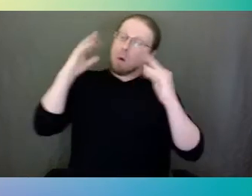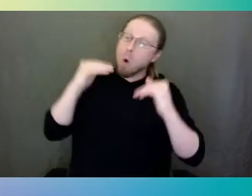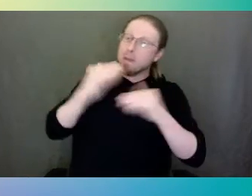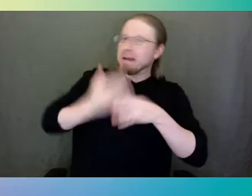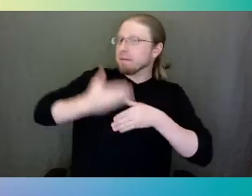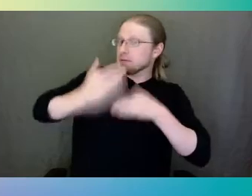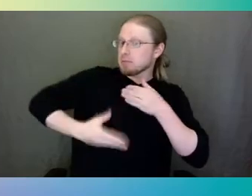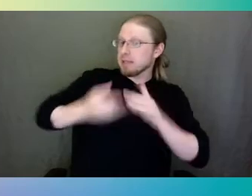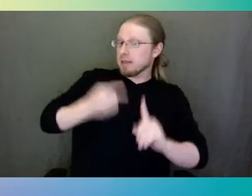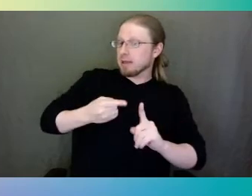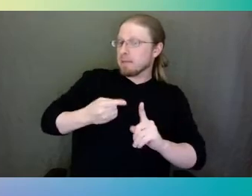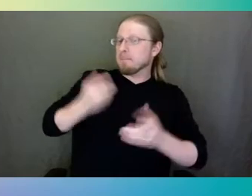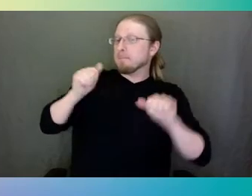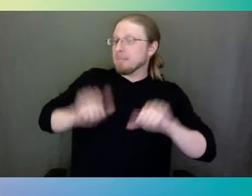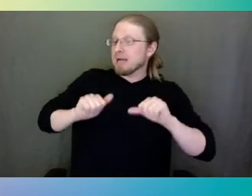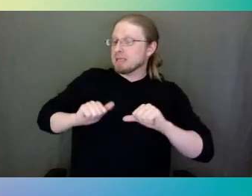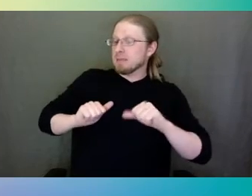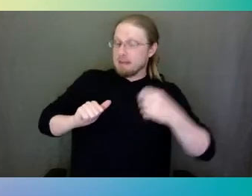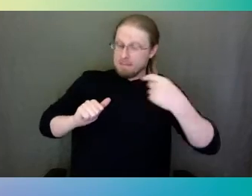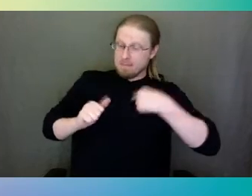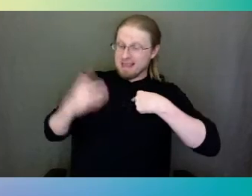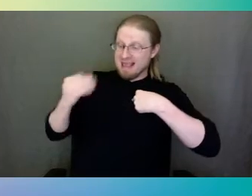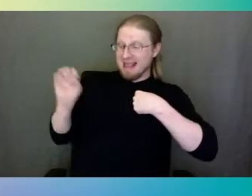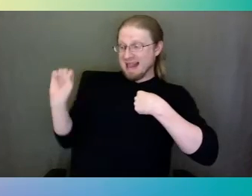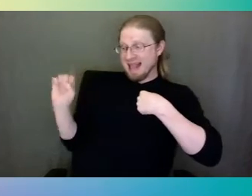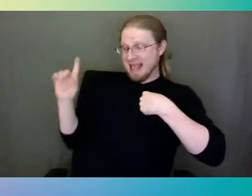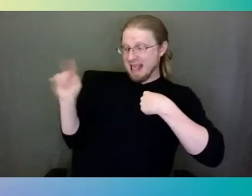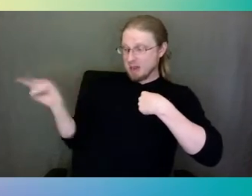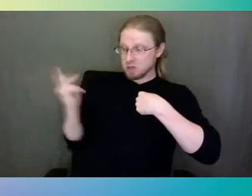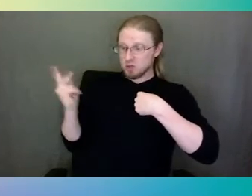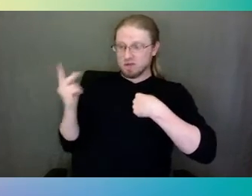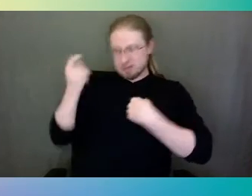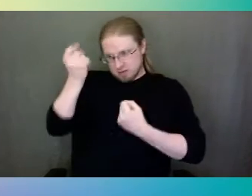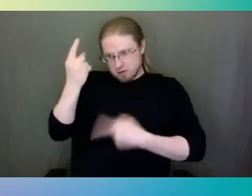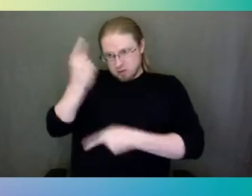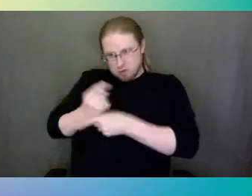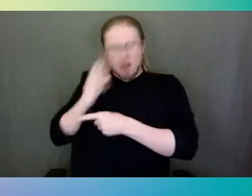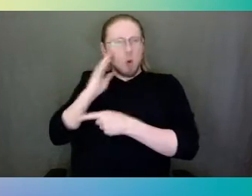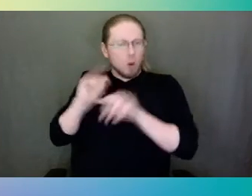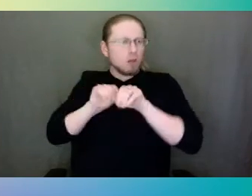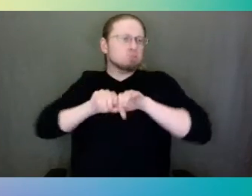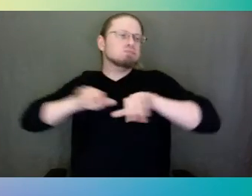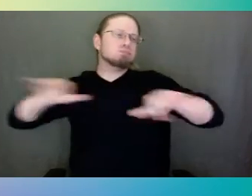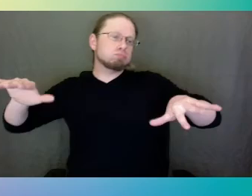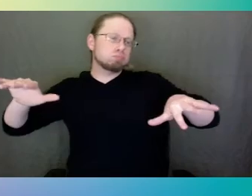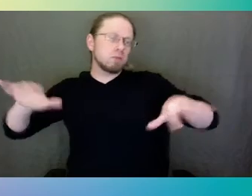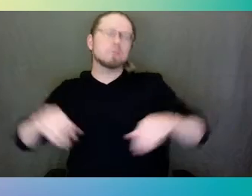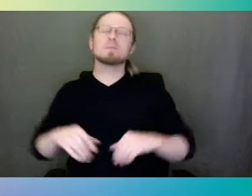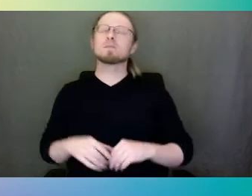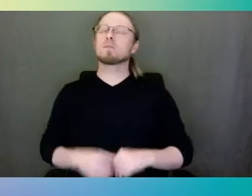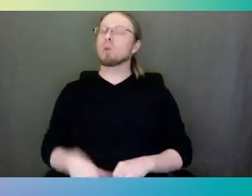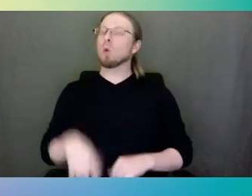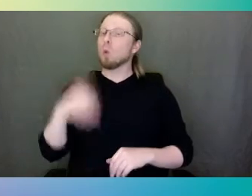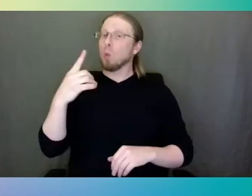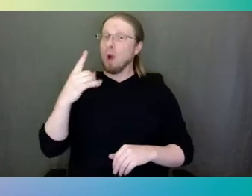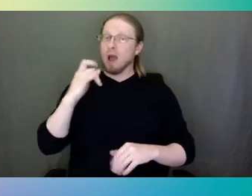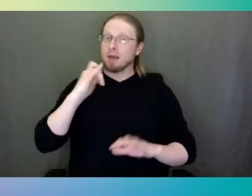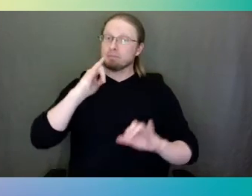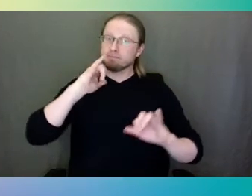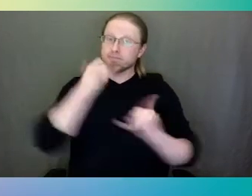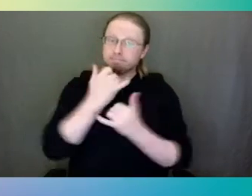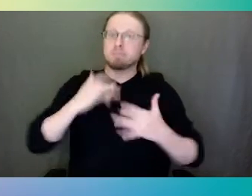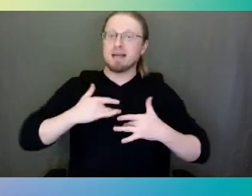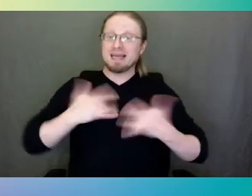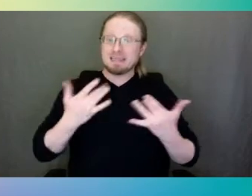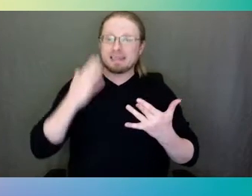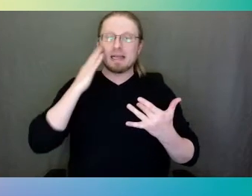it right will catch on. The incident that I want to talk about is going to change the definition, the legal